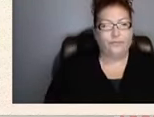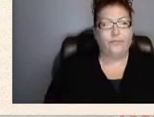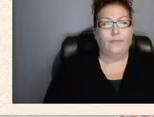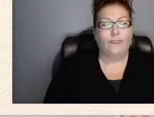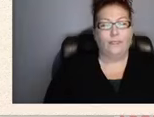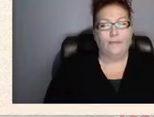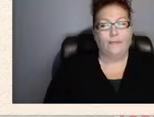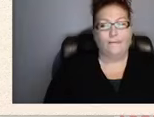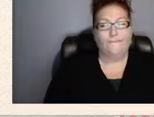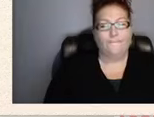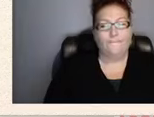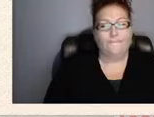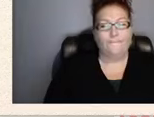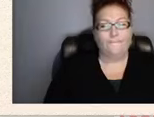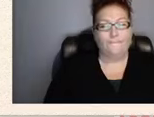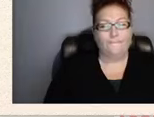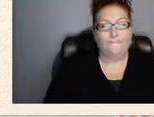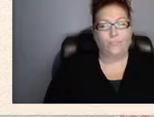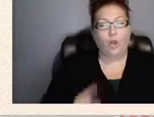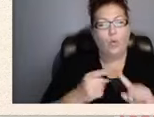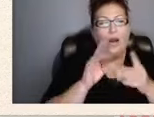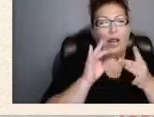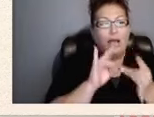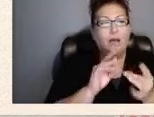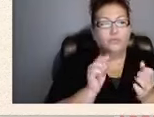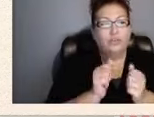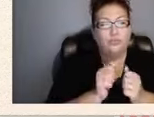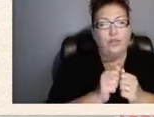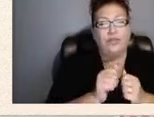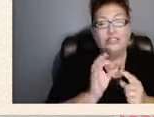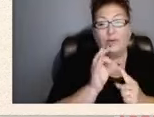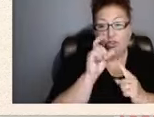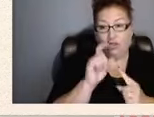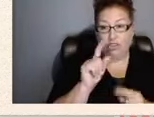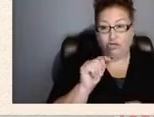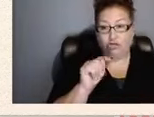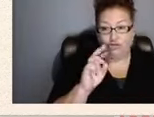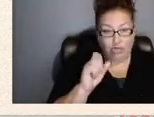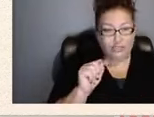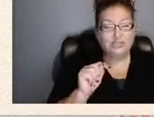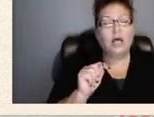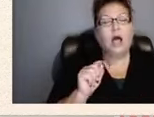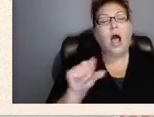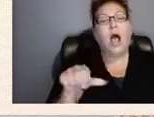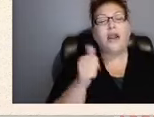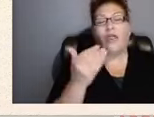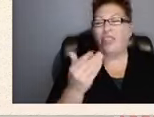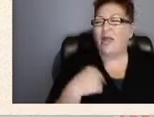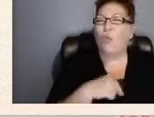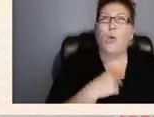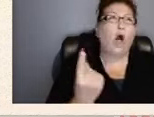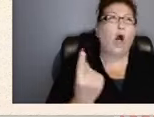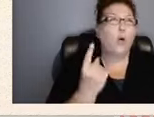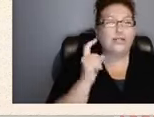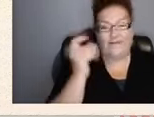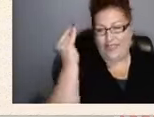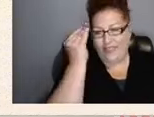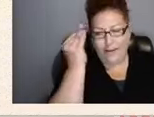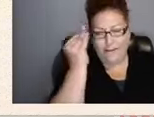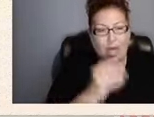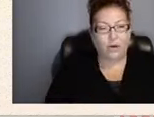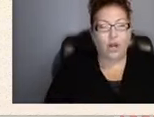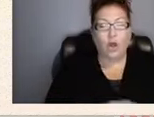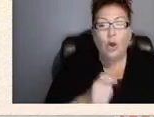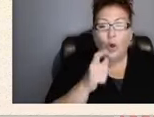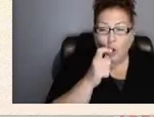So when it comes to special needs trusts, another thing that we always have to think about is who is